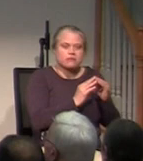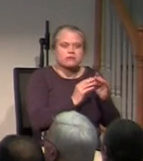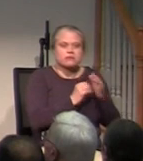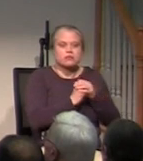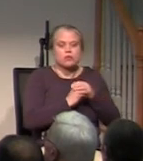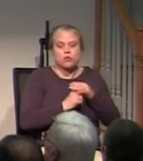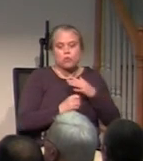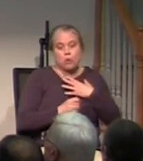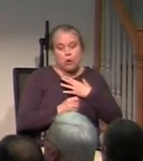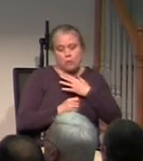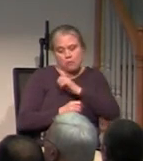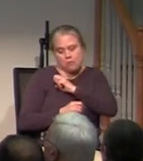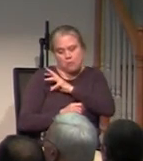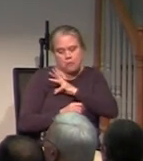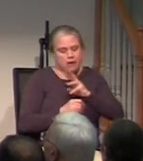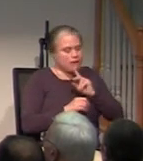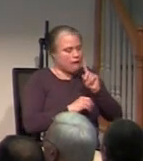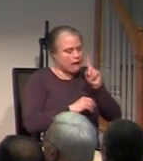serious question.